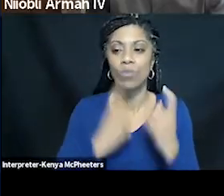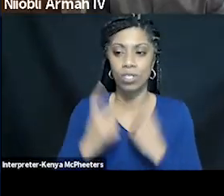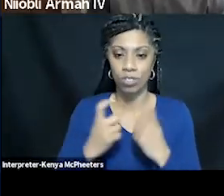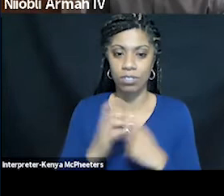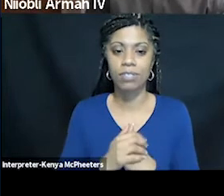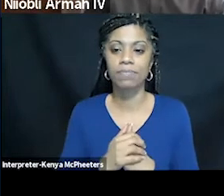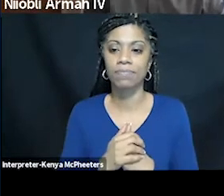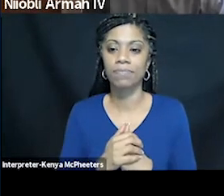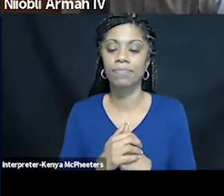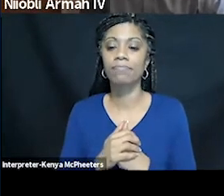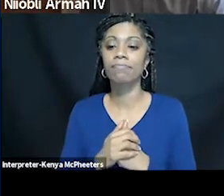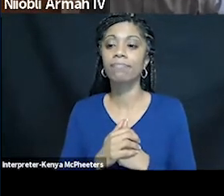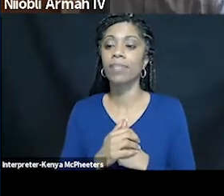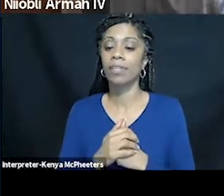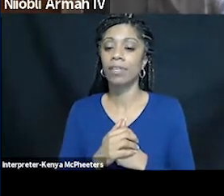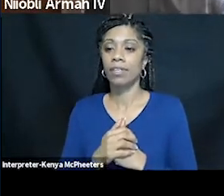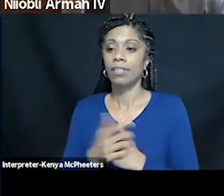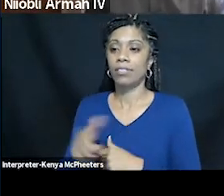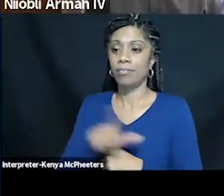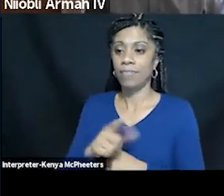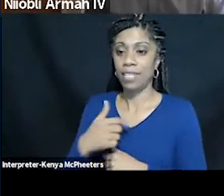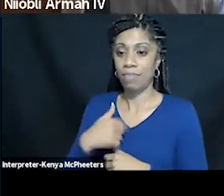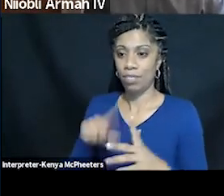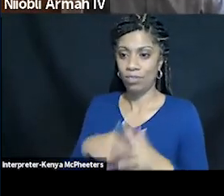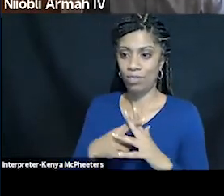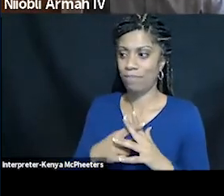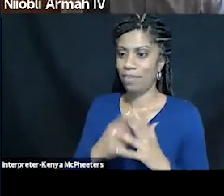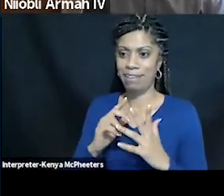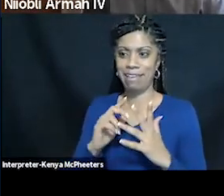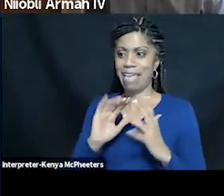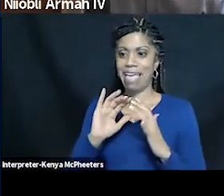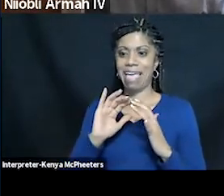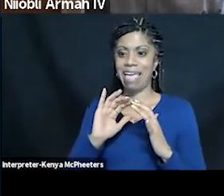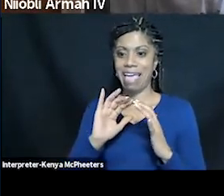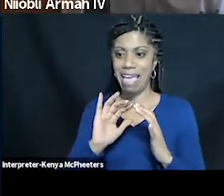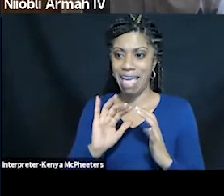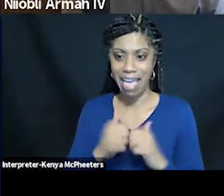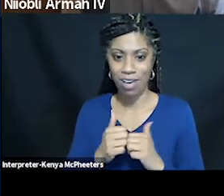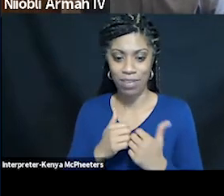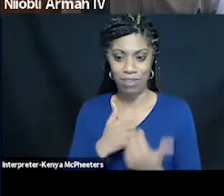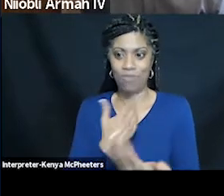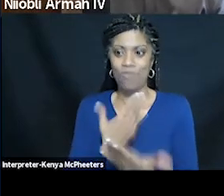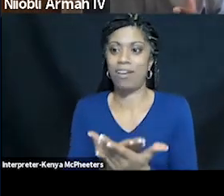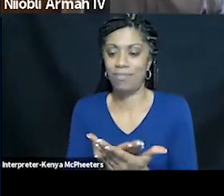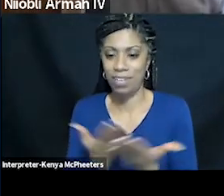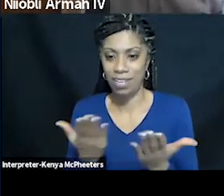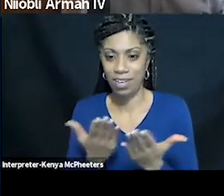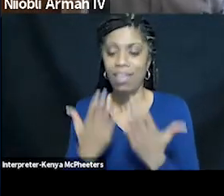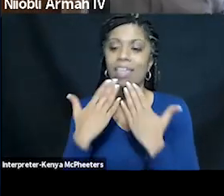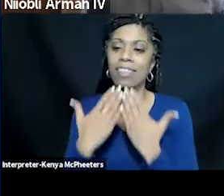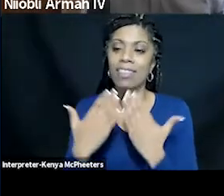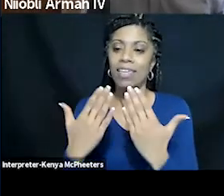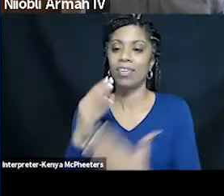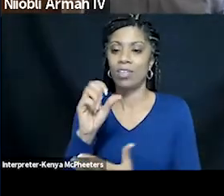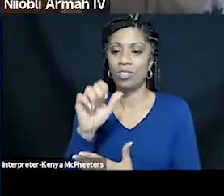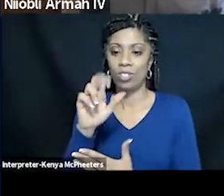So I want to start off and just give some background about how we got here. Super grateful to Sean and the team that assembled this project. I think the most important thing to